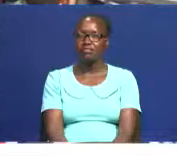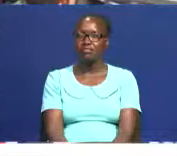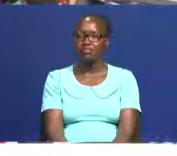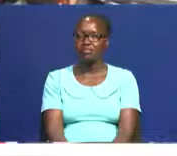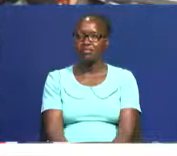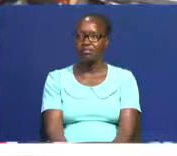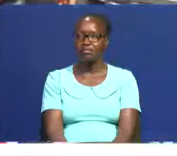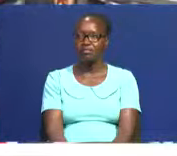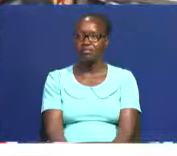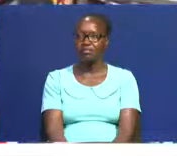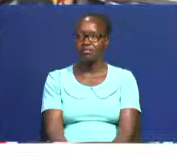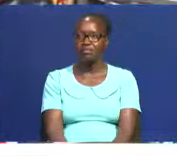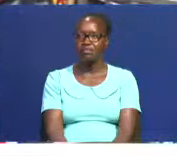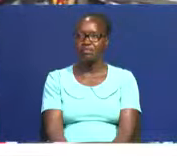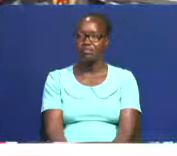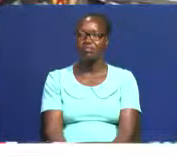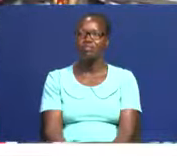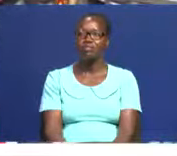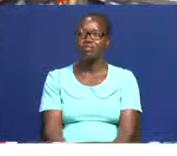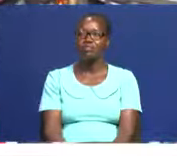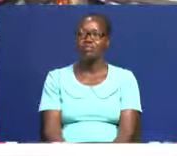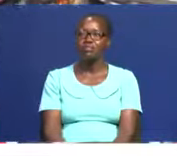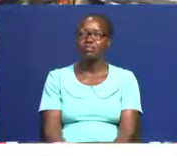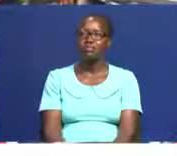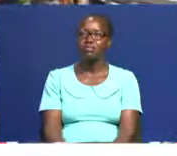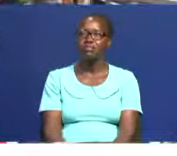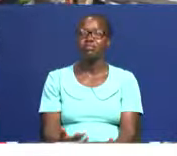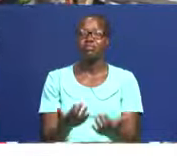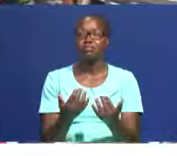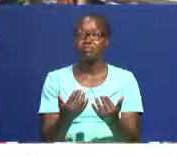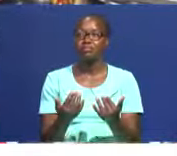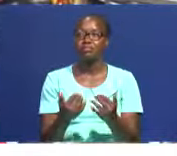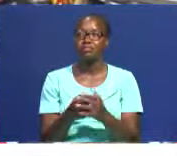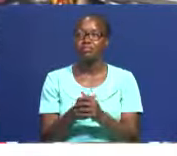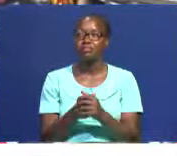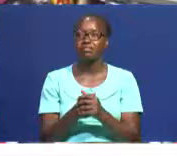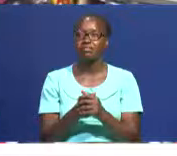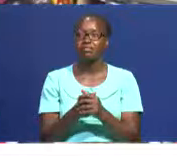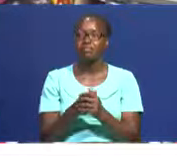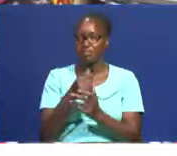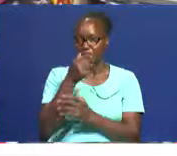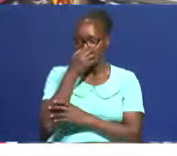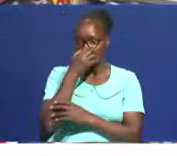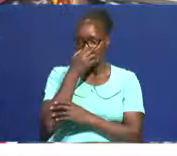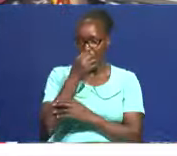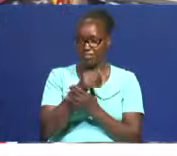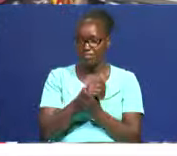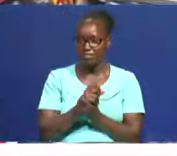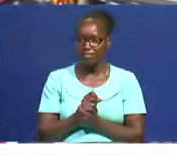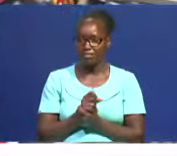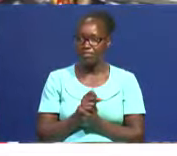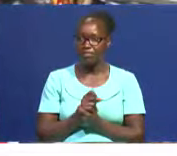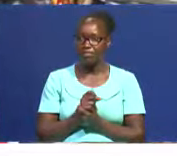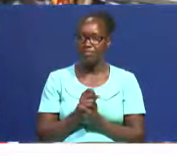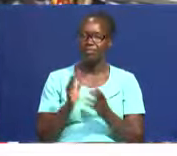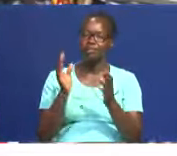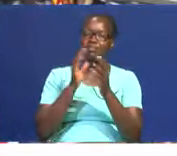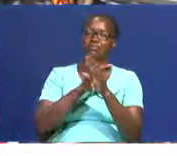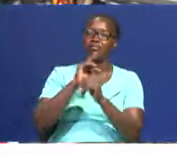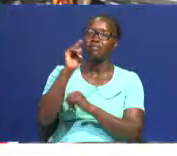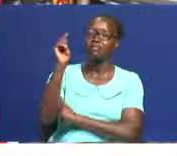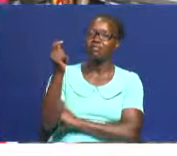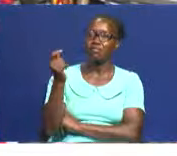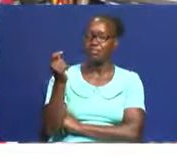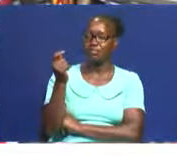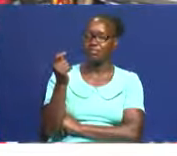Thank you, Brother Francis Atwoli. Your Excellency, Dr. William Ruto, the President of the